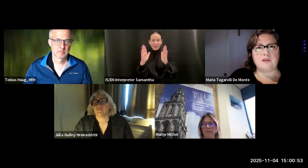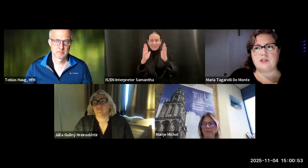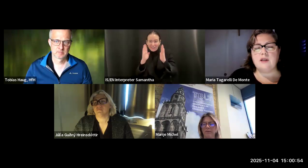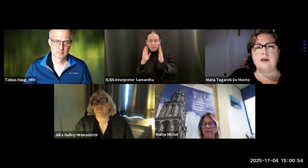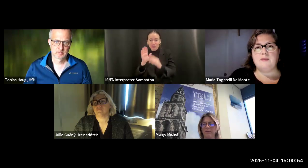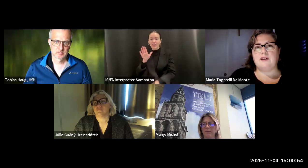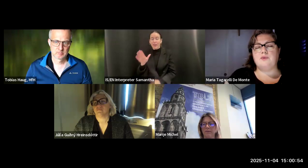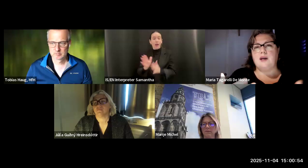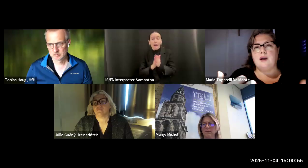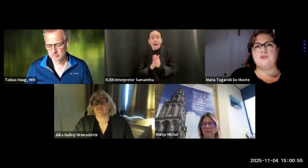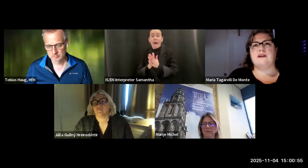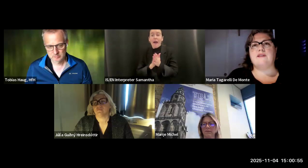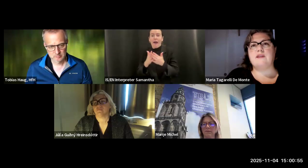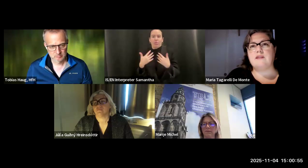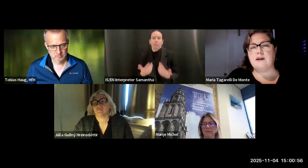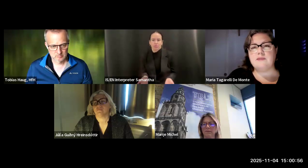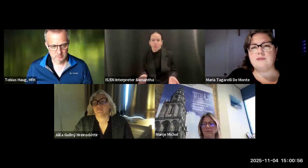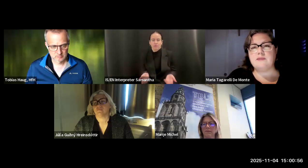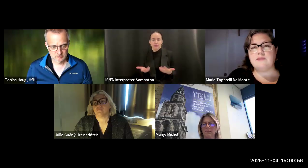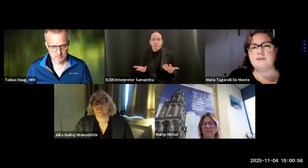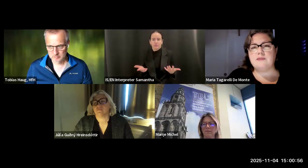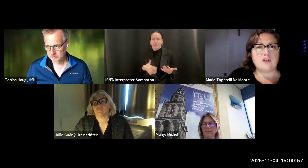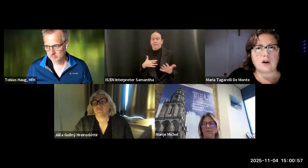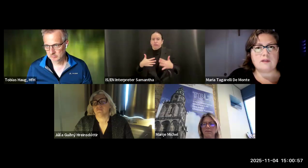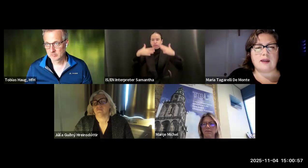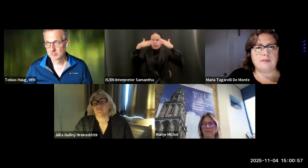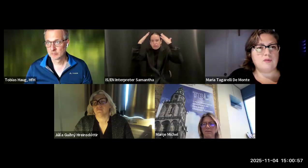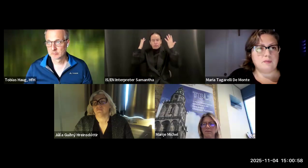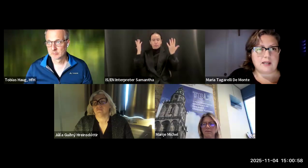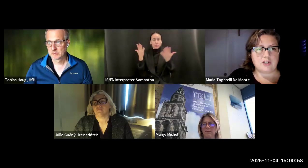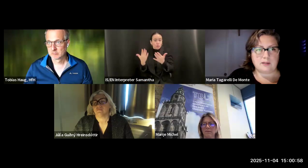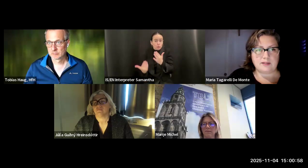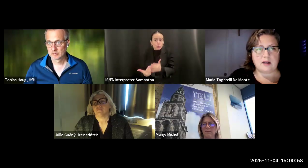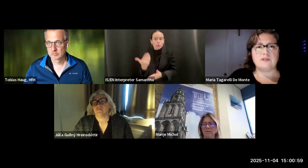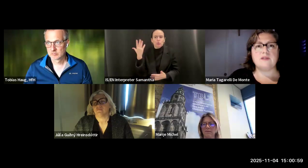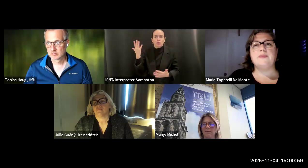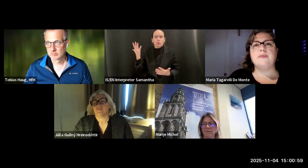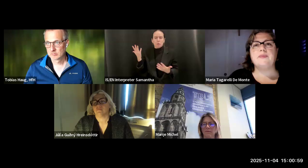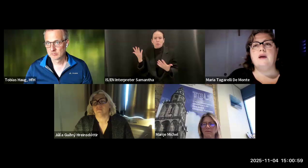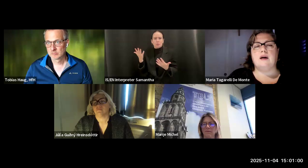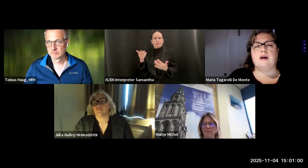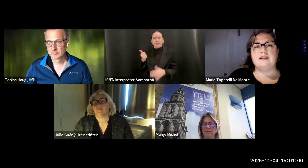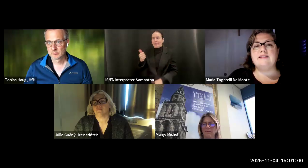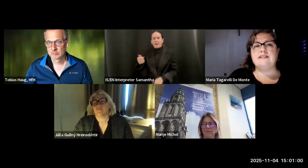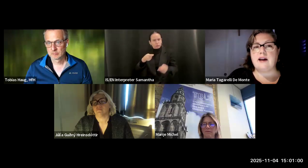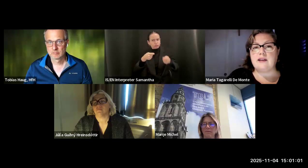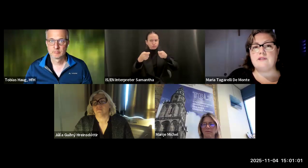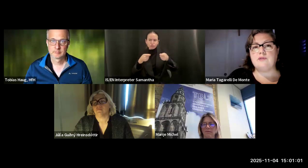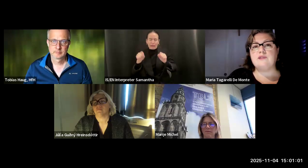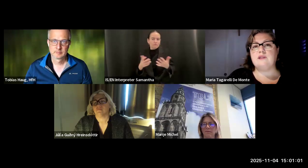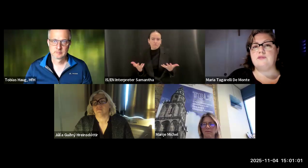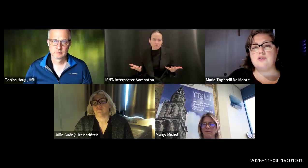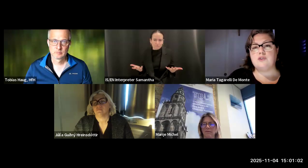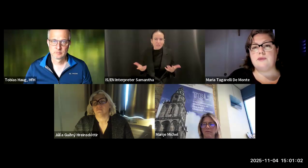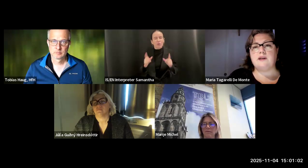students' motivation because we are presenting them something that they are not able to manage themselves. The